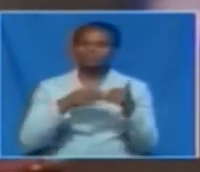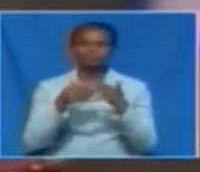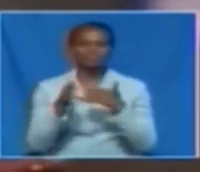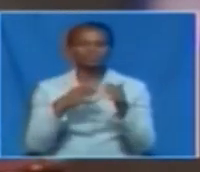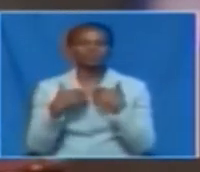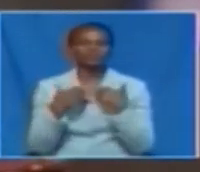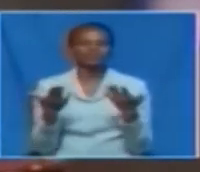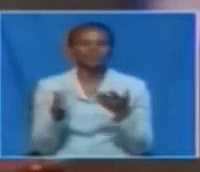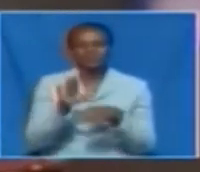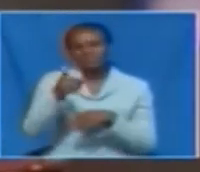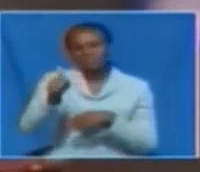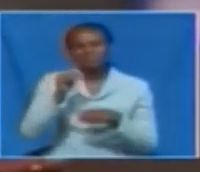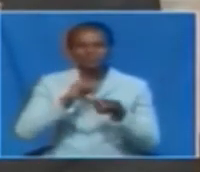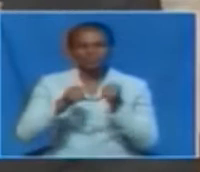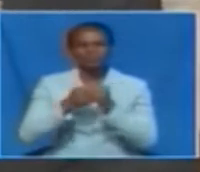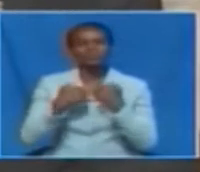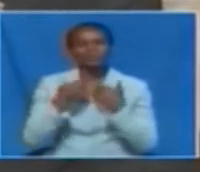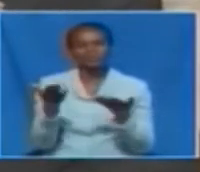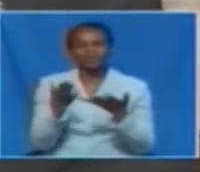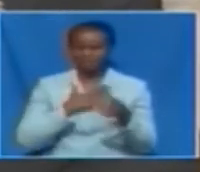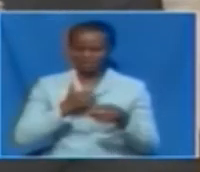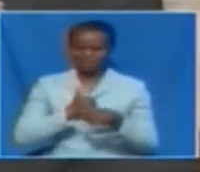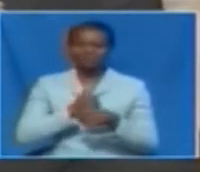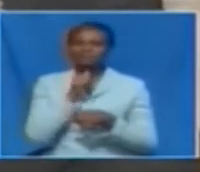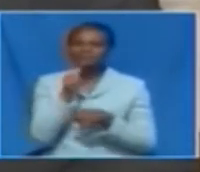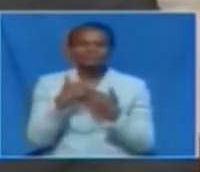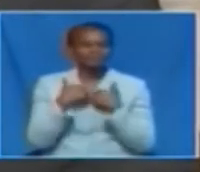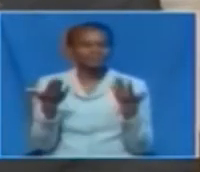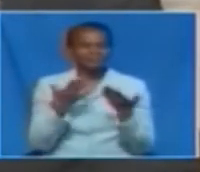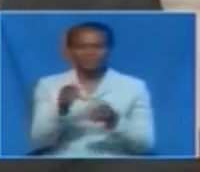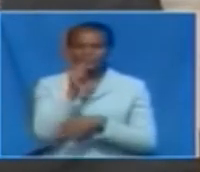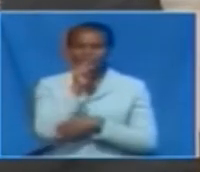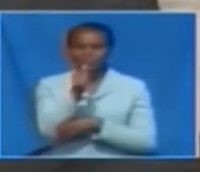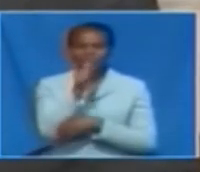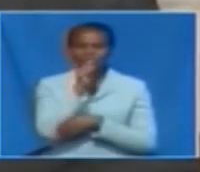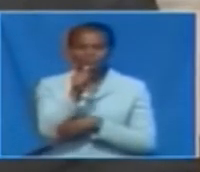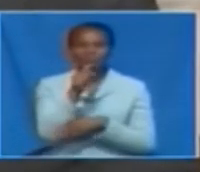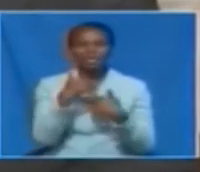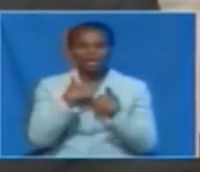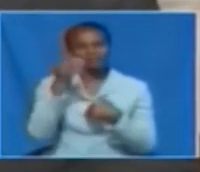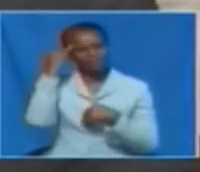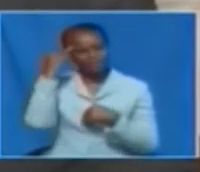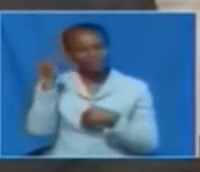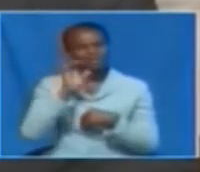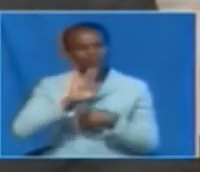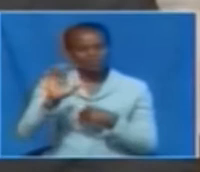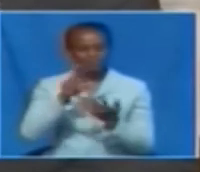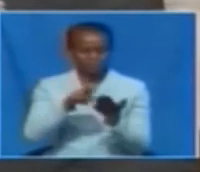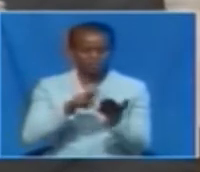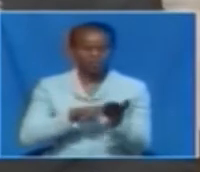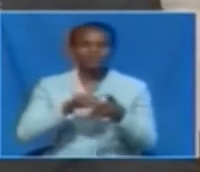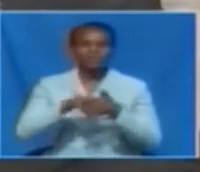you embattled? Absolutely not. I think that the press has their own view of reporting on